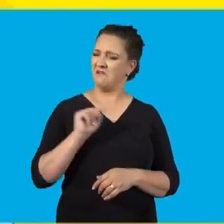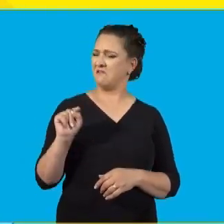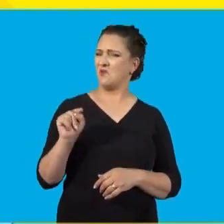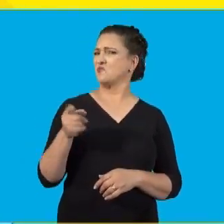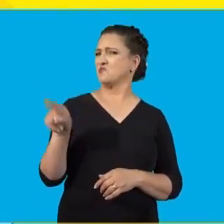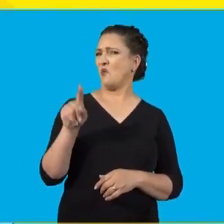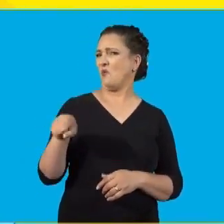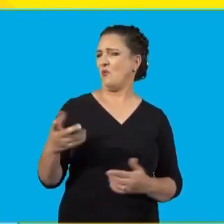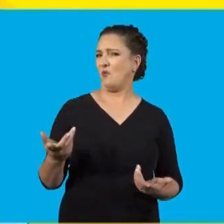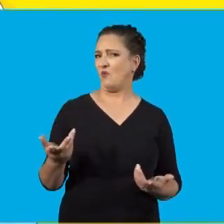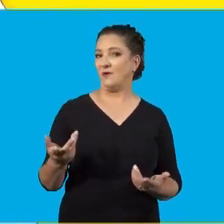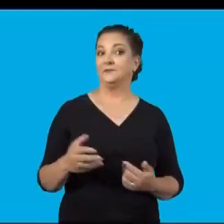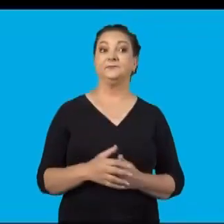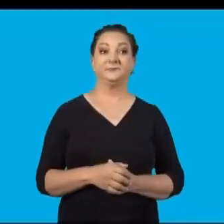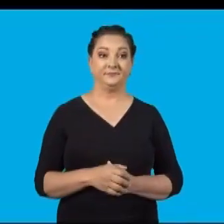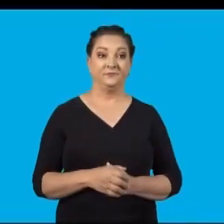would I say that?